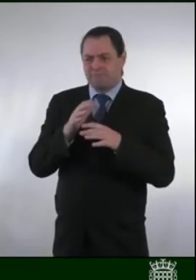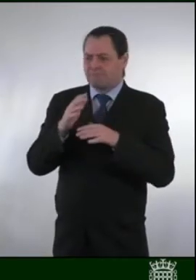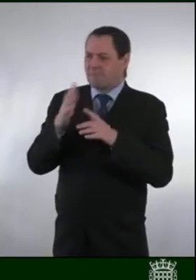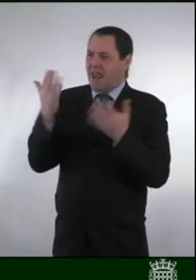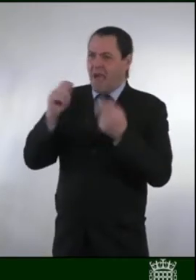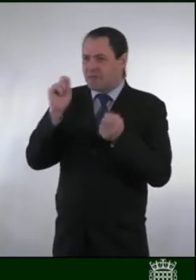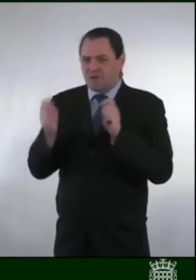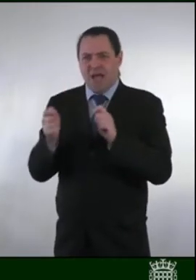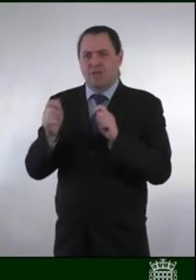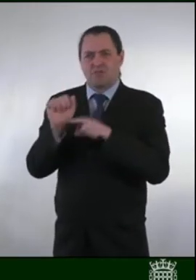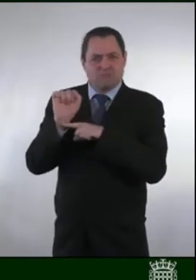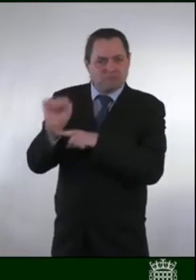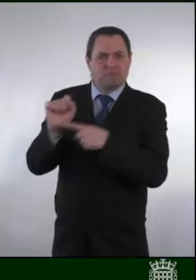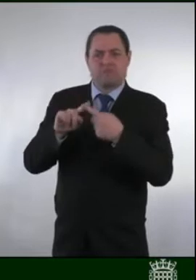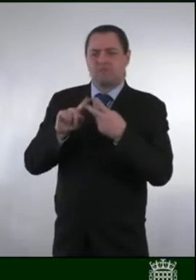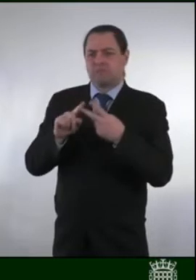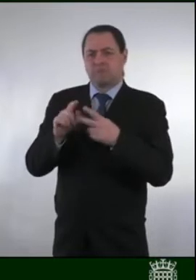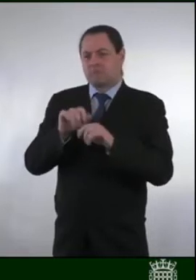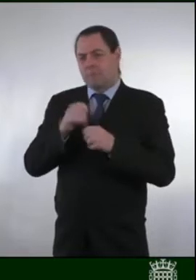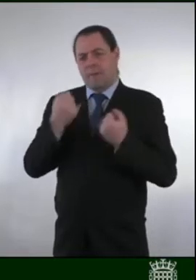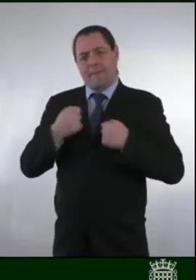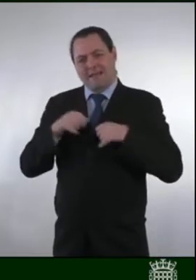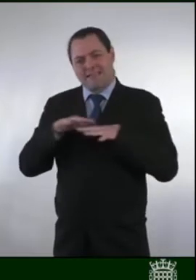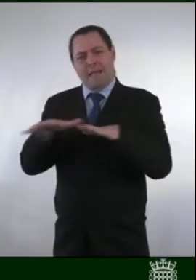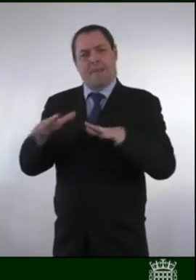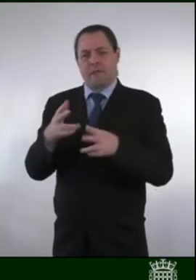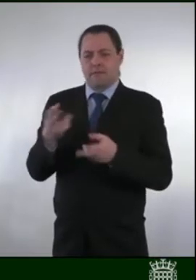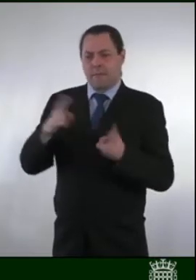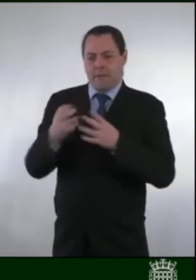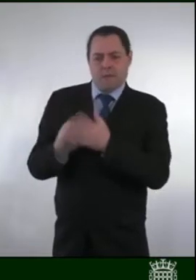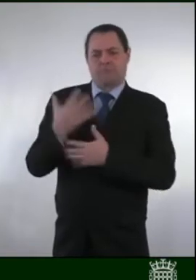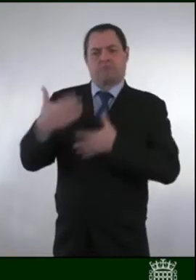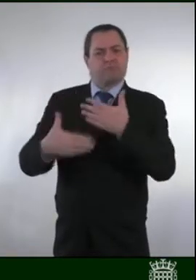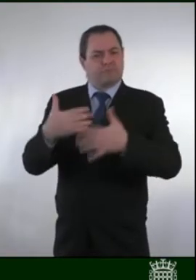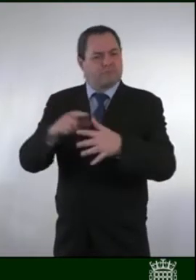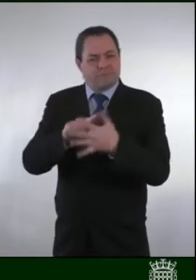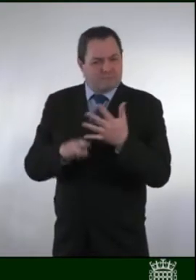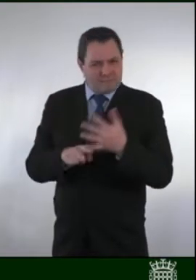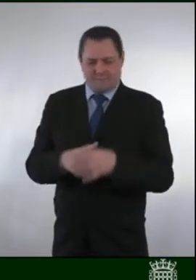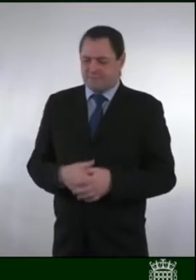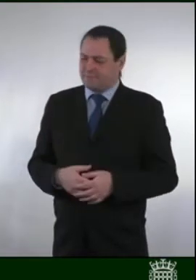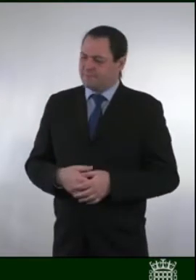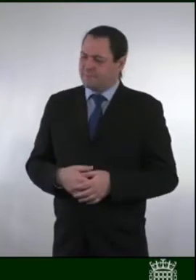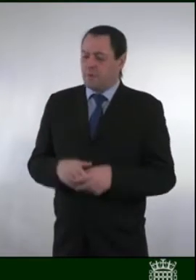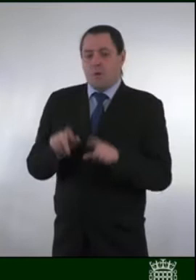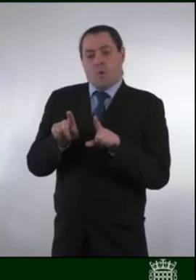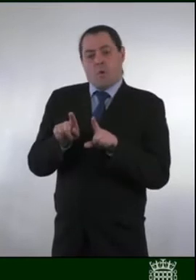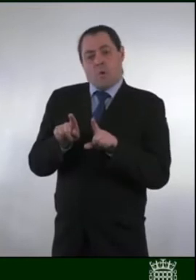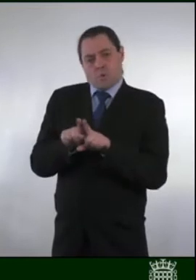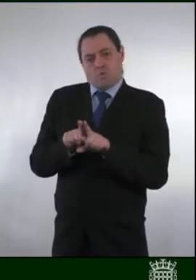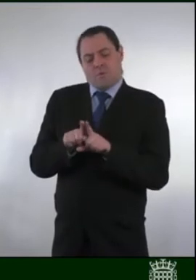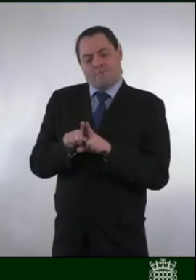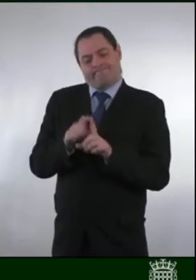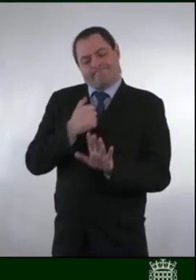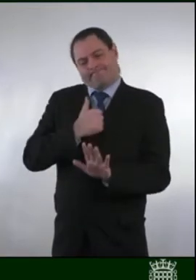from the pandemic, and strengthening our transatlantic security. Mr. Speaker, our sympathies also go out to those affected by the latest floods, and I want to thank